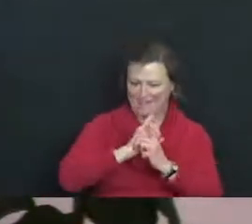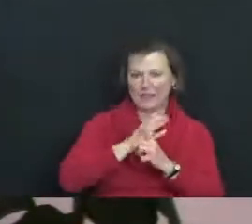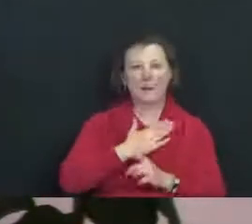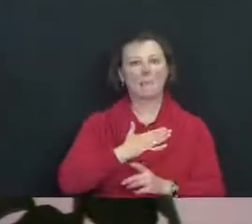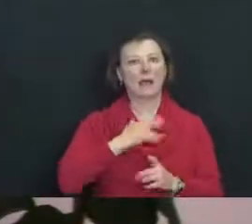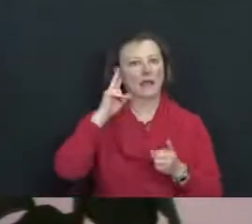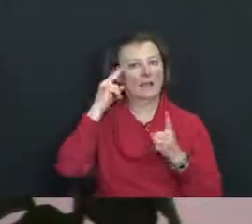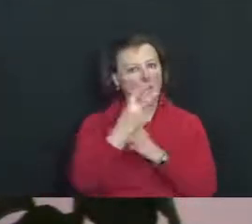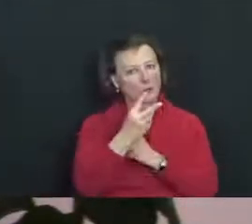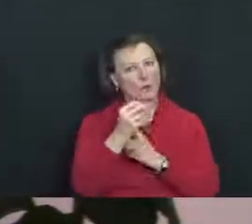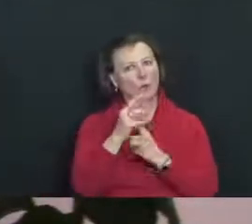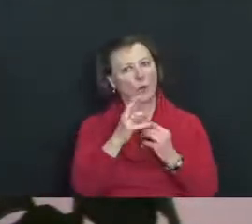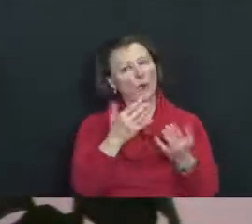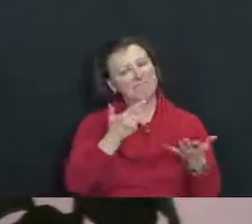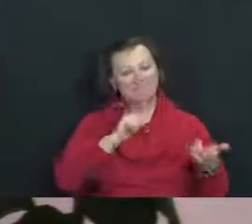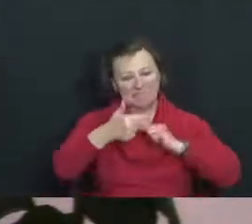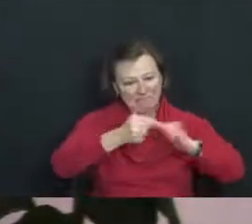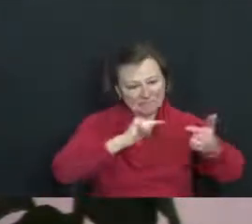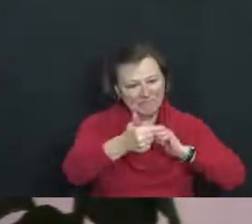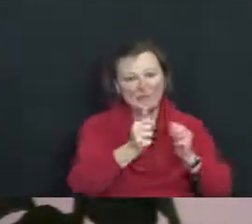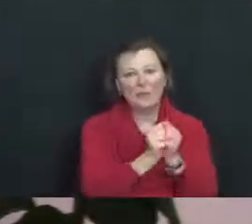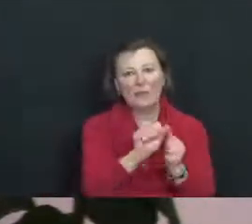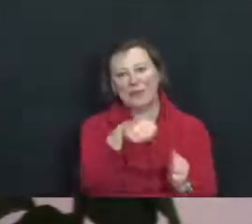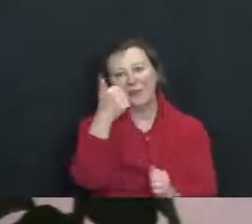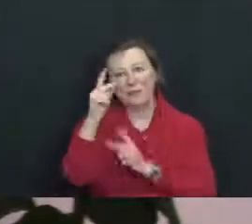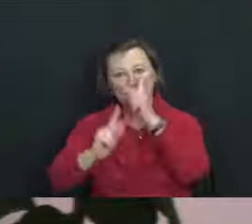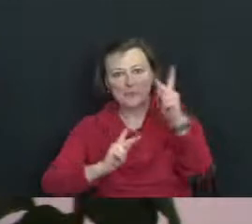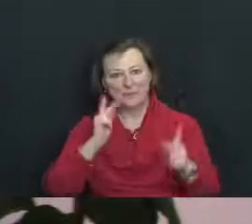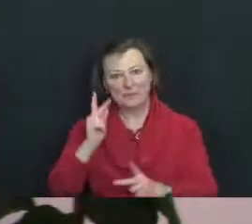account for them or be in dialogue with other people.